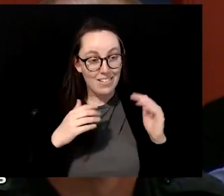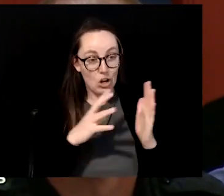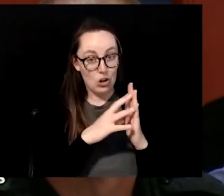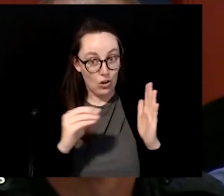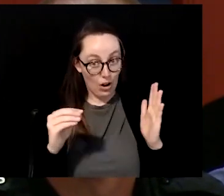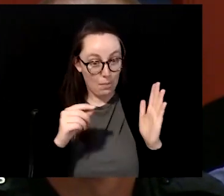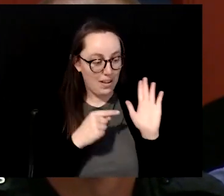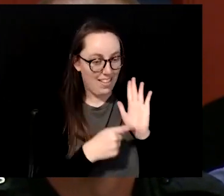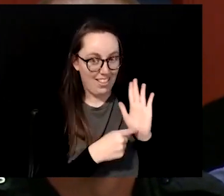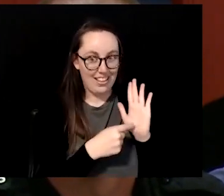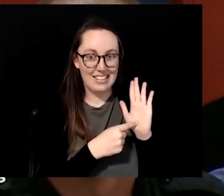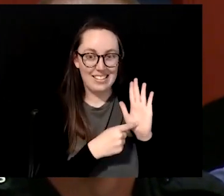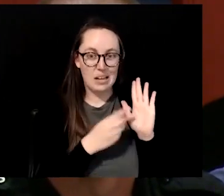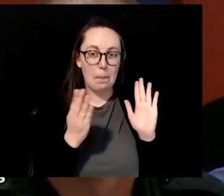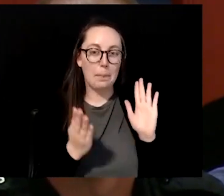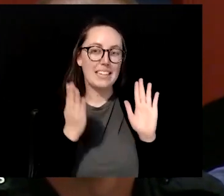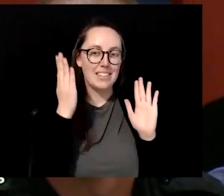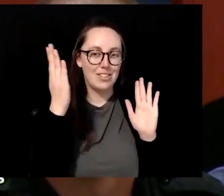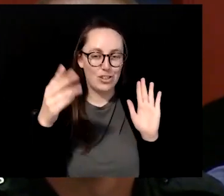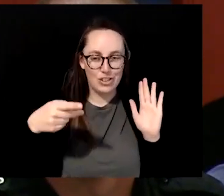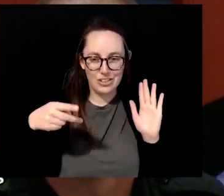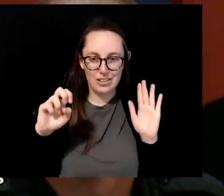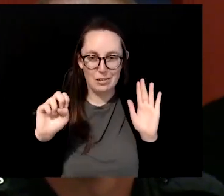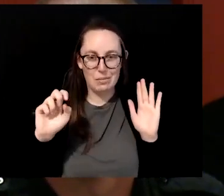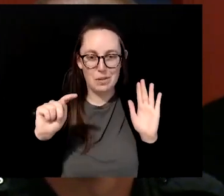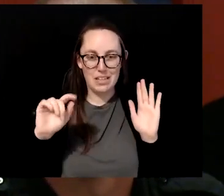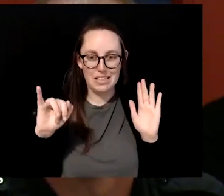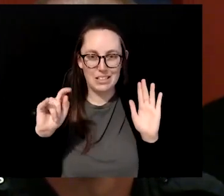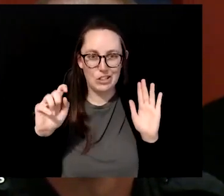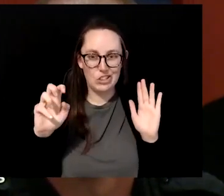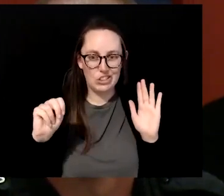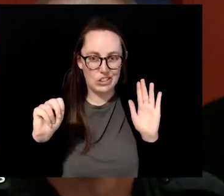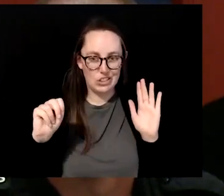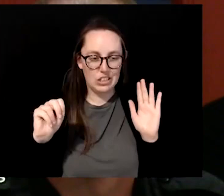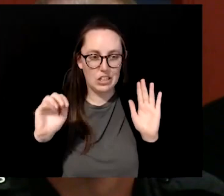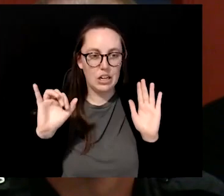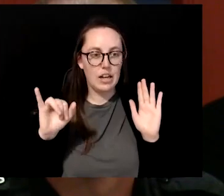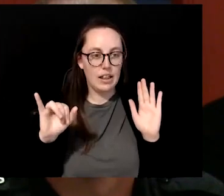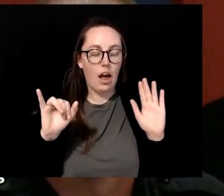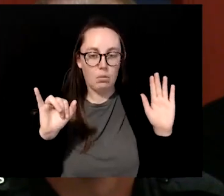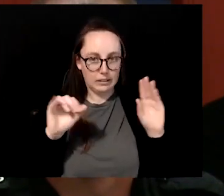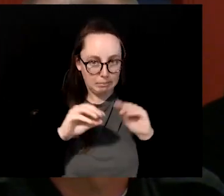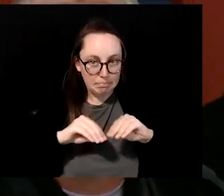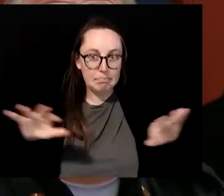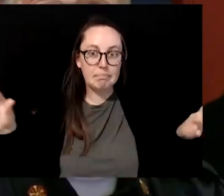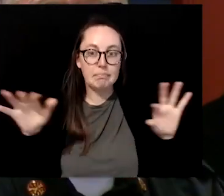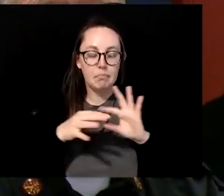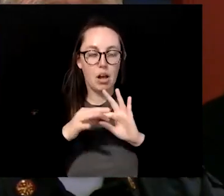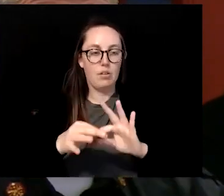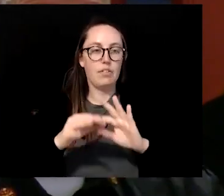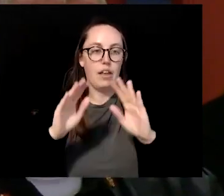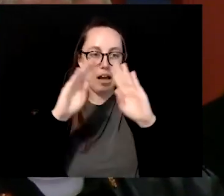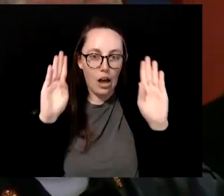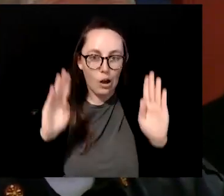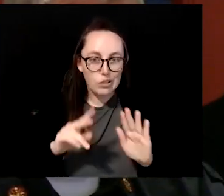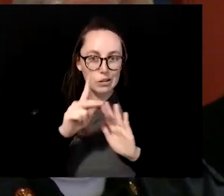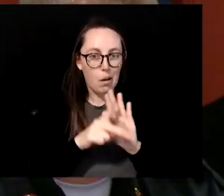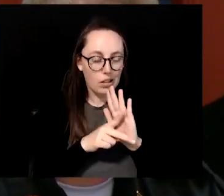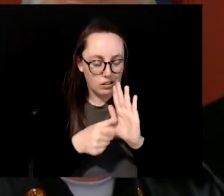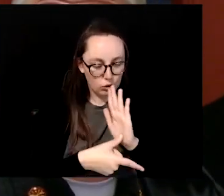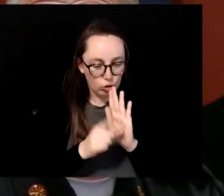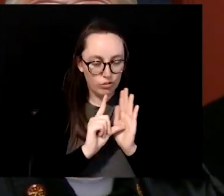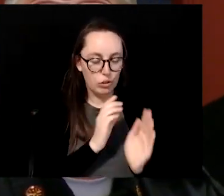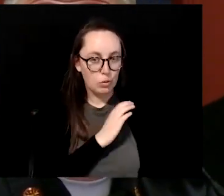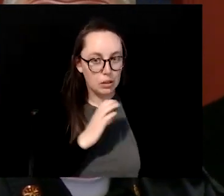the um uh uh housing policy Review Committee um I have racked my brain